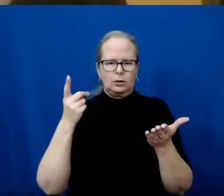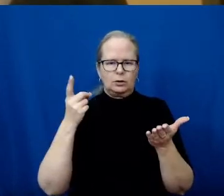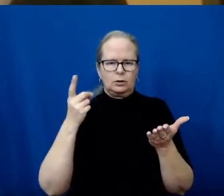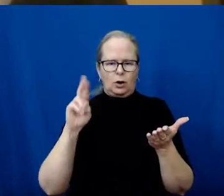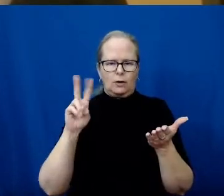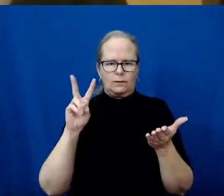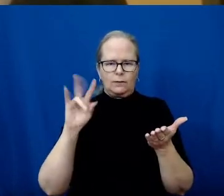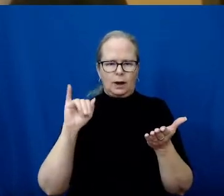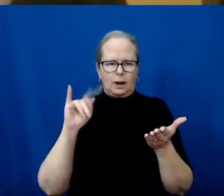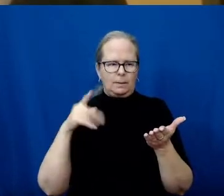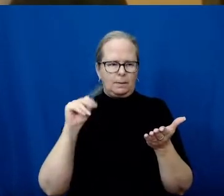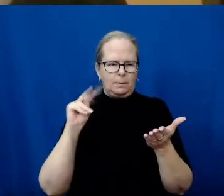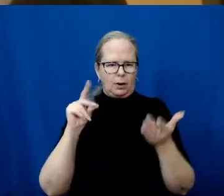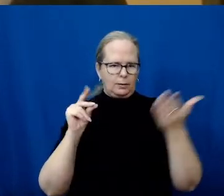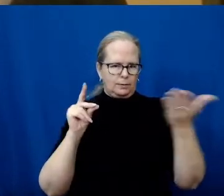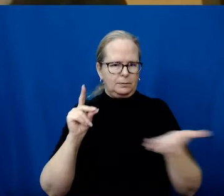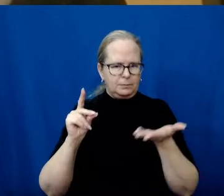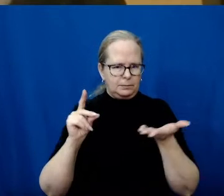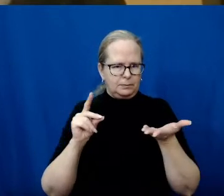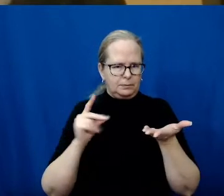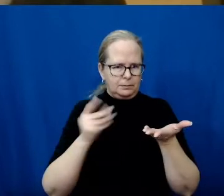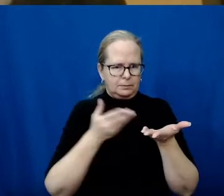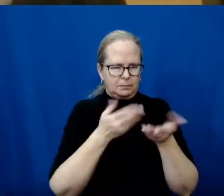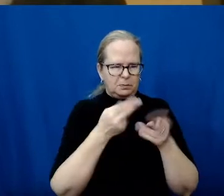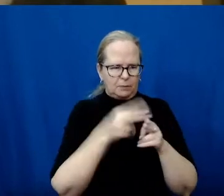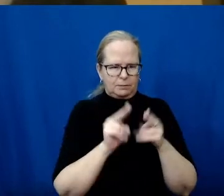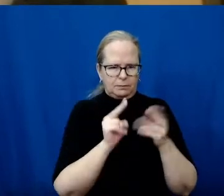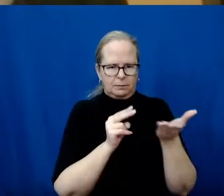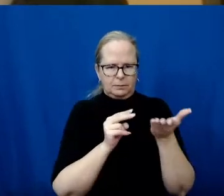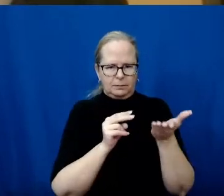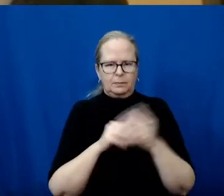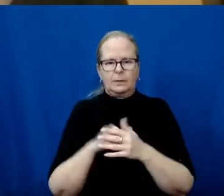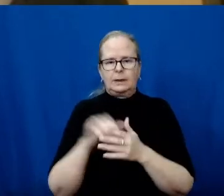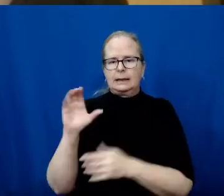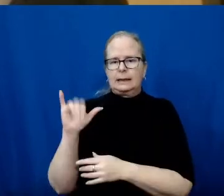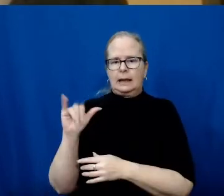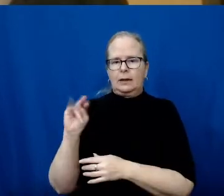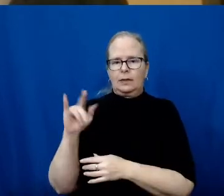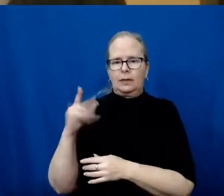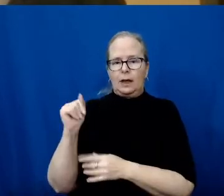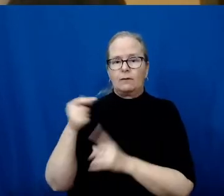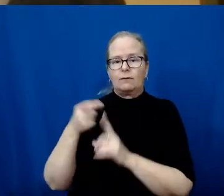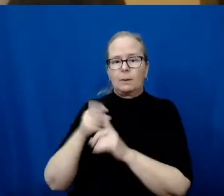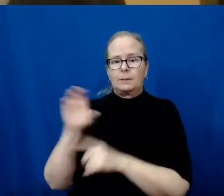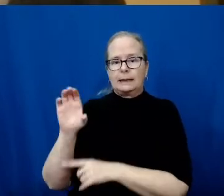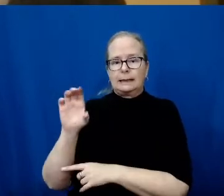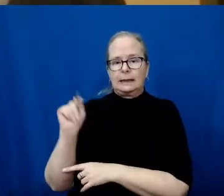from CTV. Dr. Vipond, she was wondering, or stated that